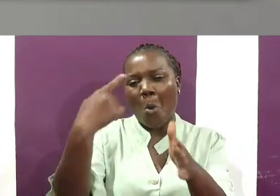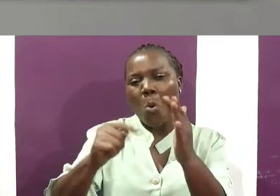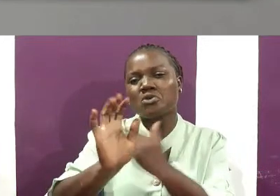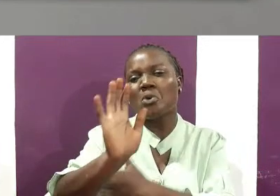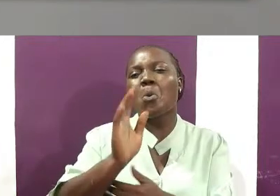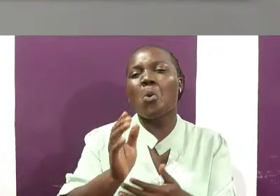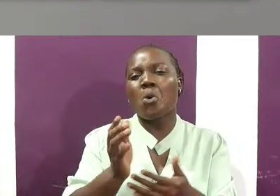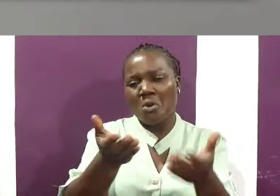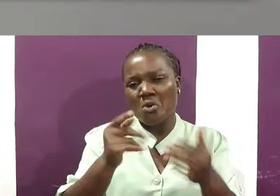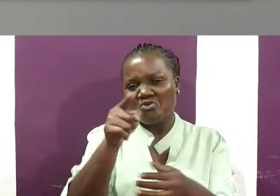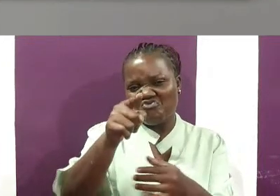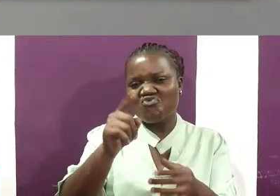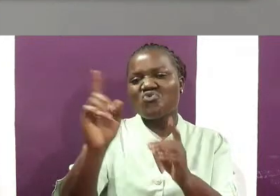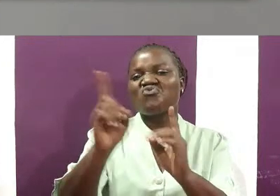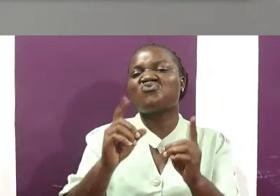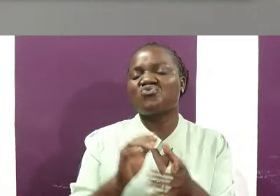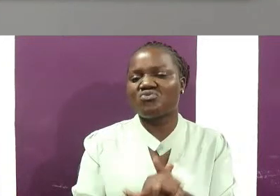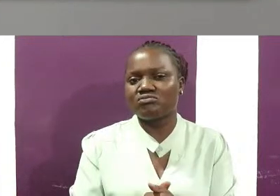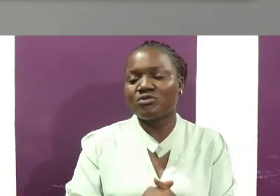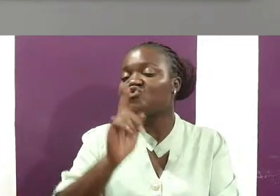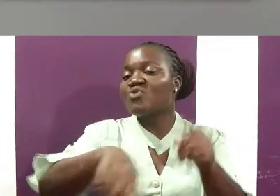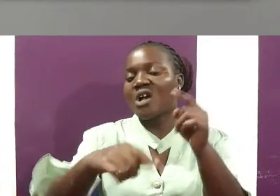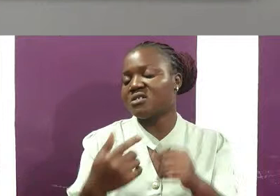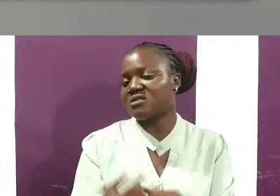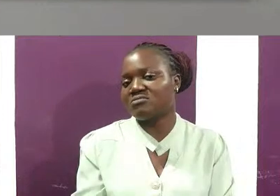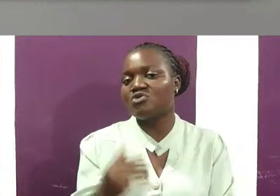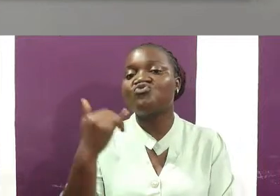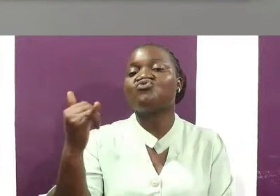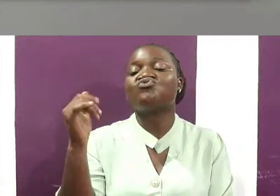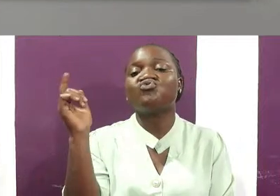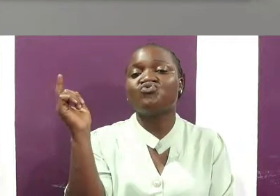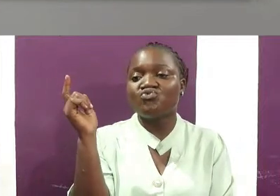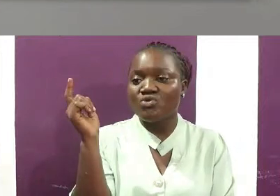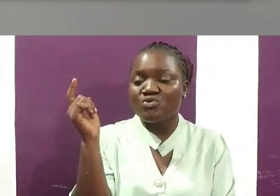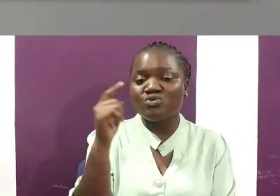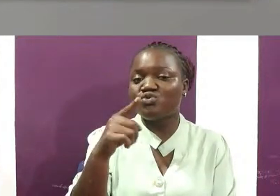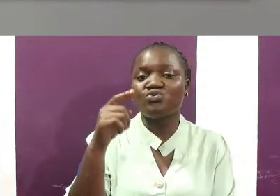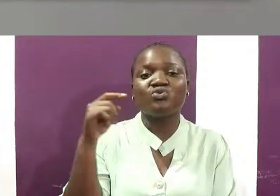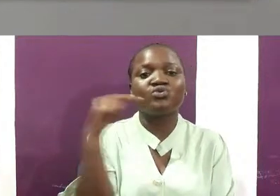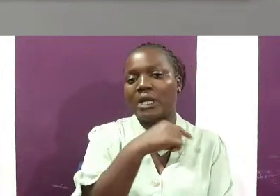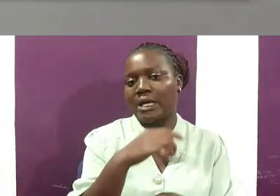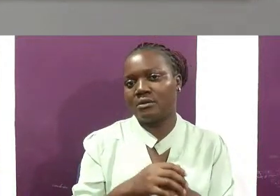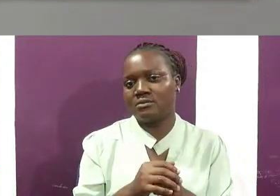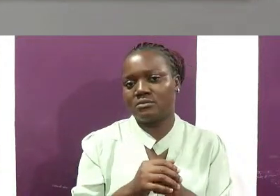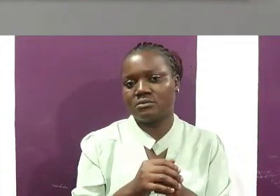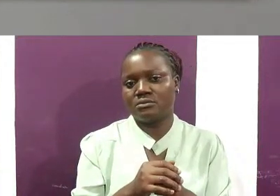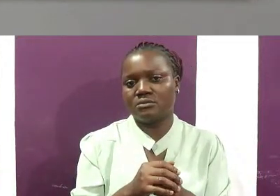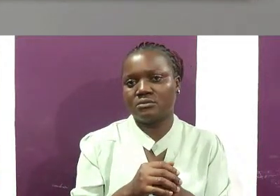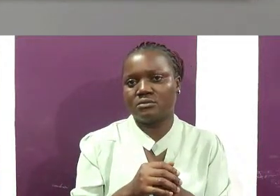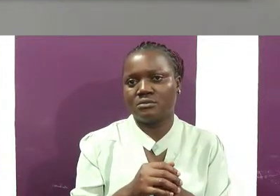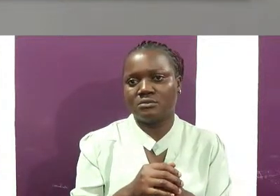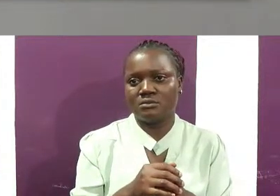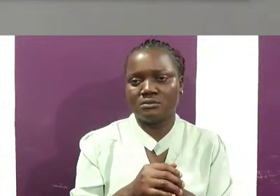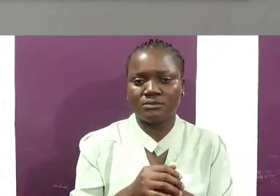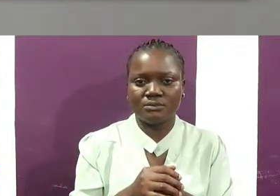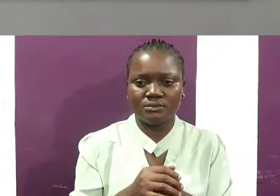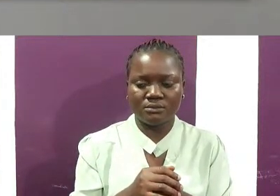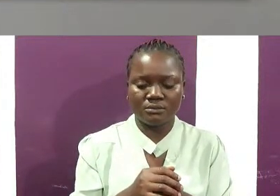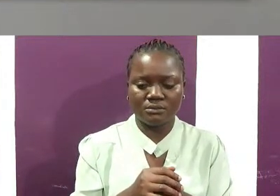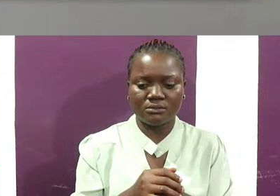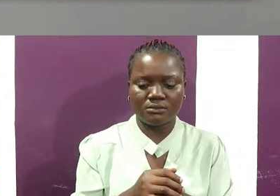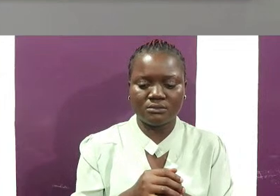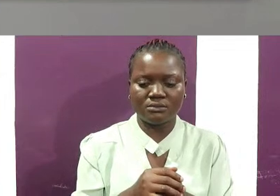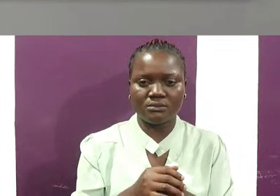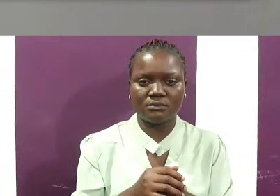But he goes even a step further than calling them foolish, and he states that their departure from the new law caused them to fall.